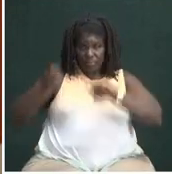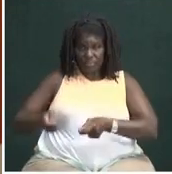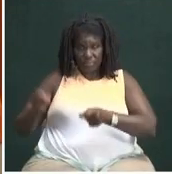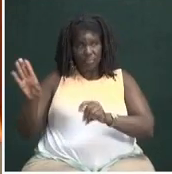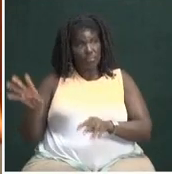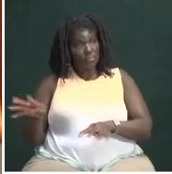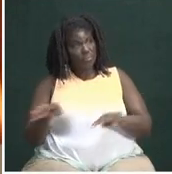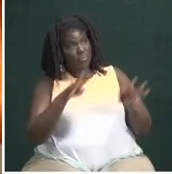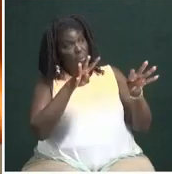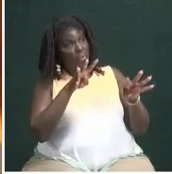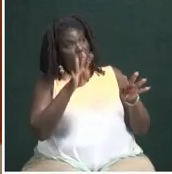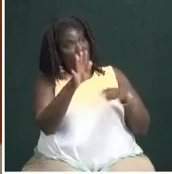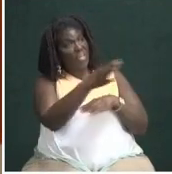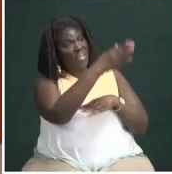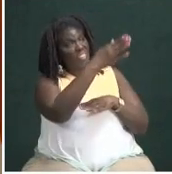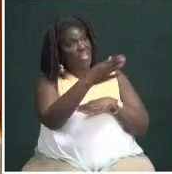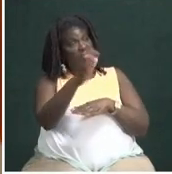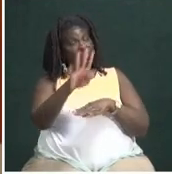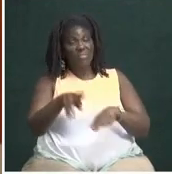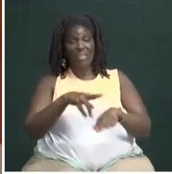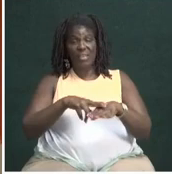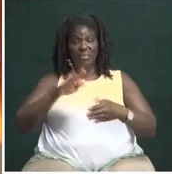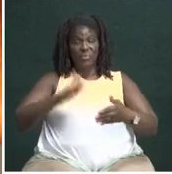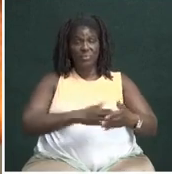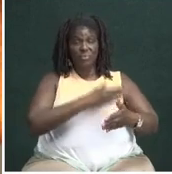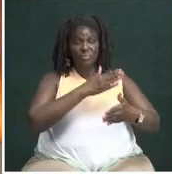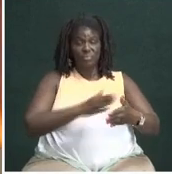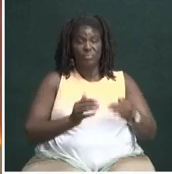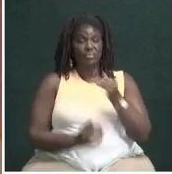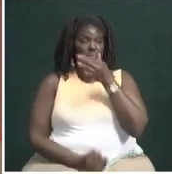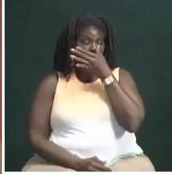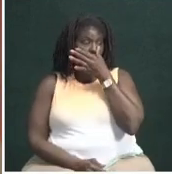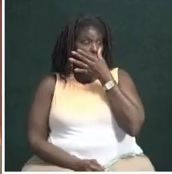face the flag on the stage for the national anthem.